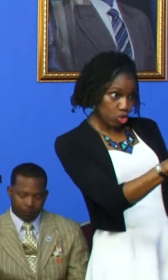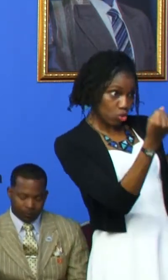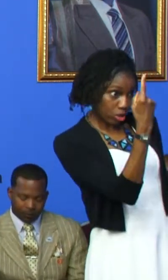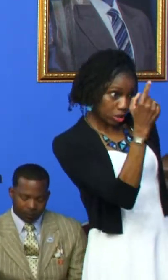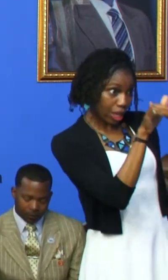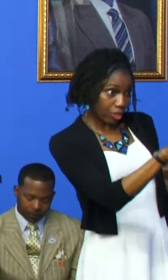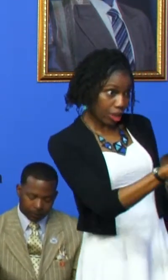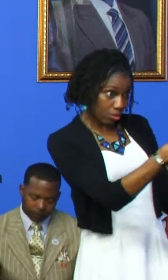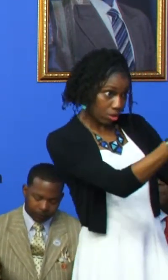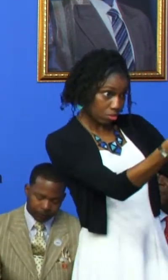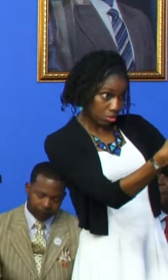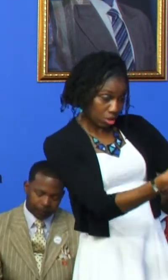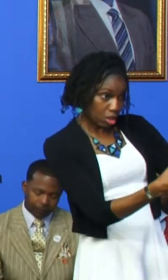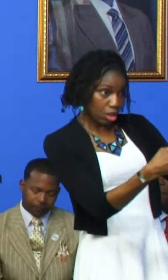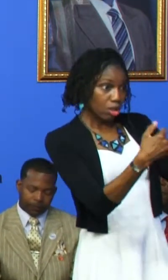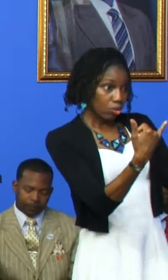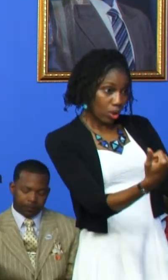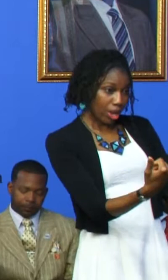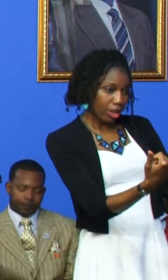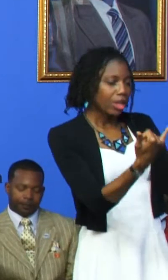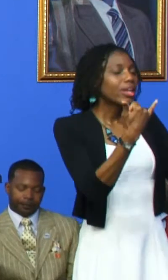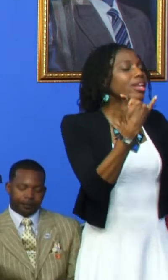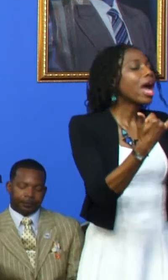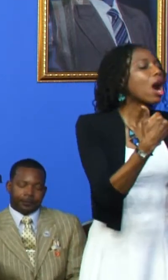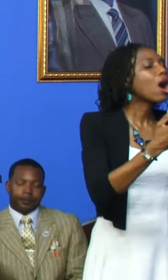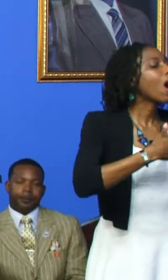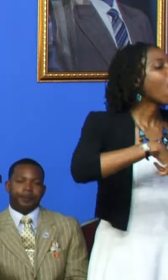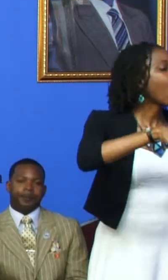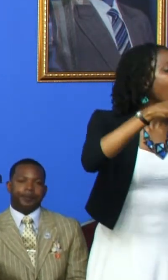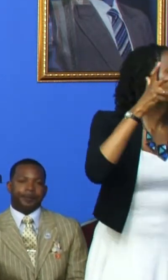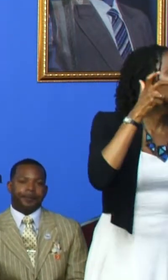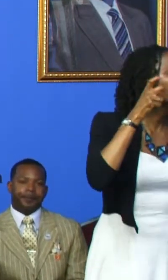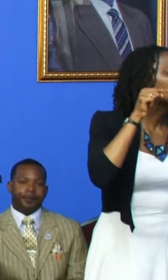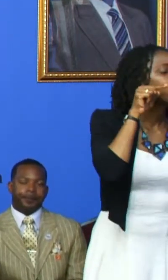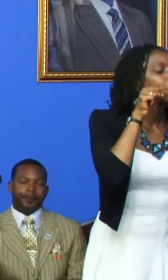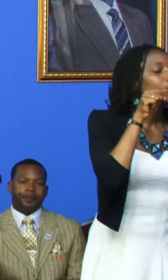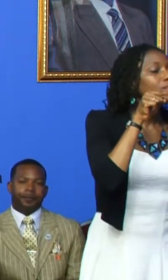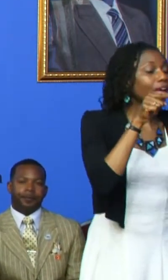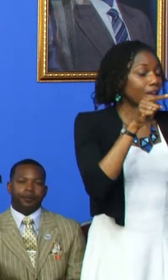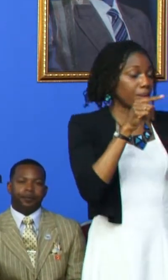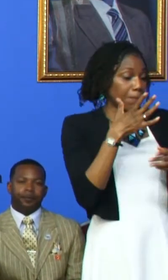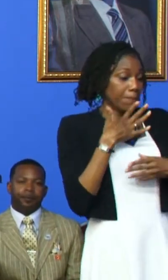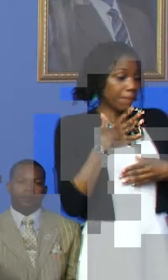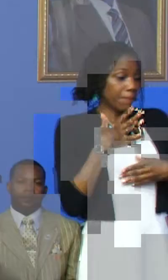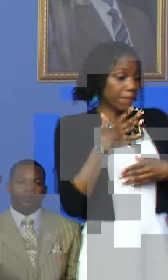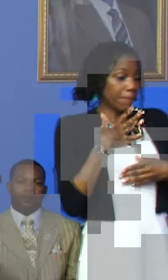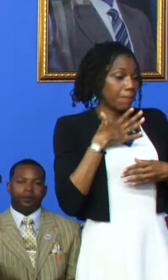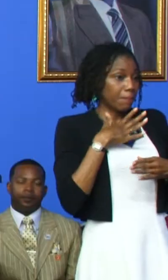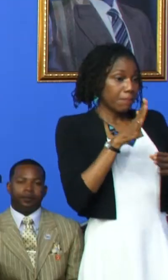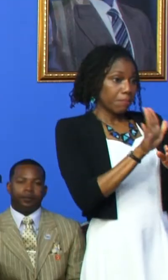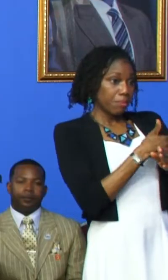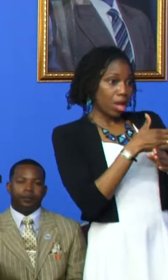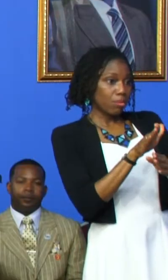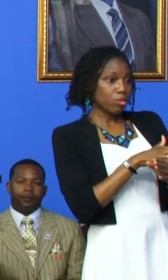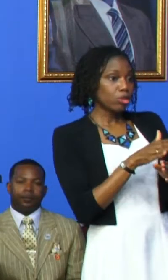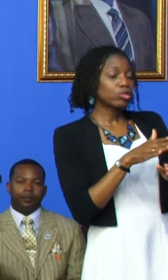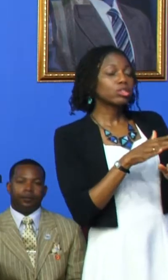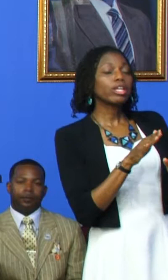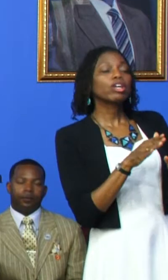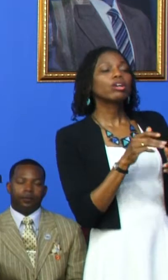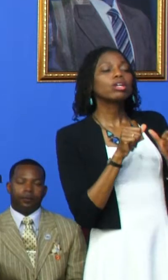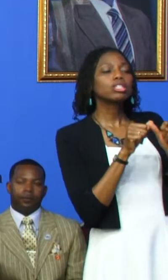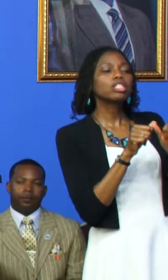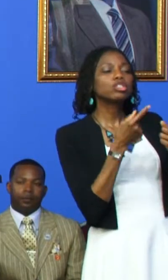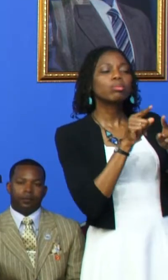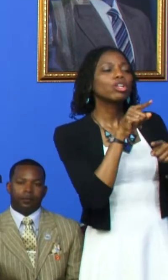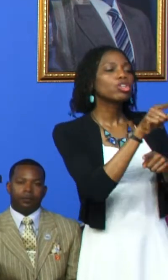understood, I heard that the music plays and you won't bow.